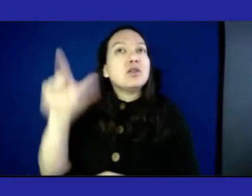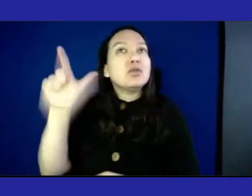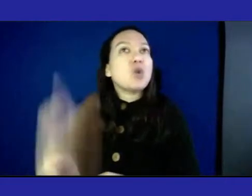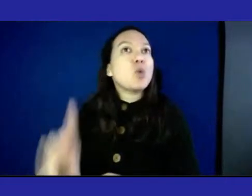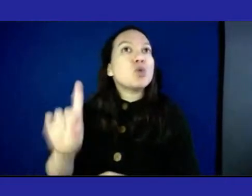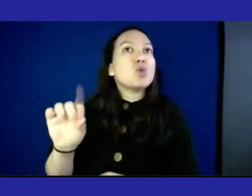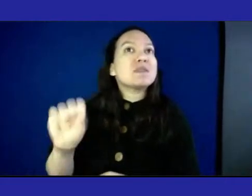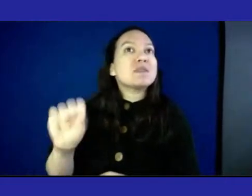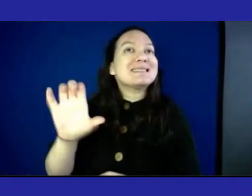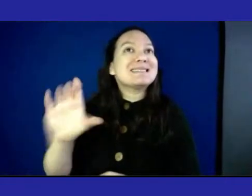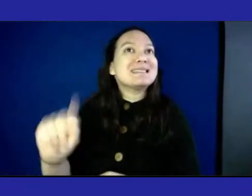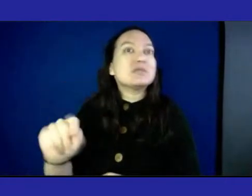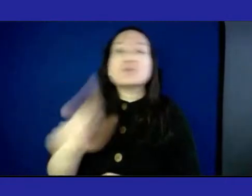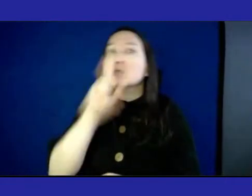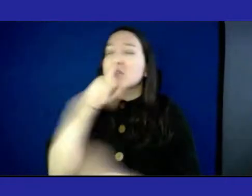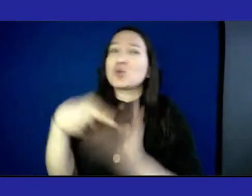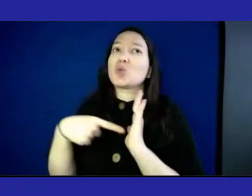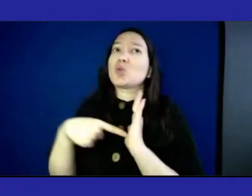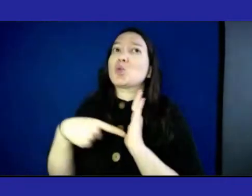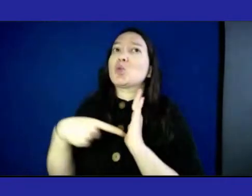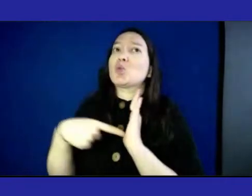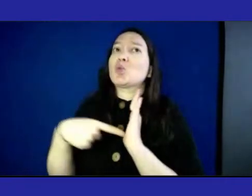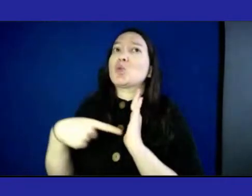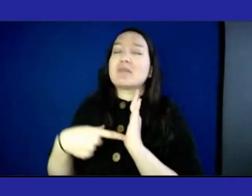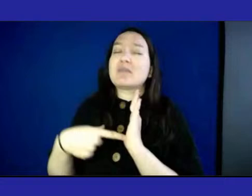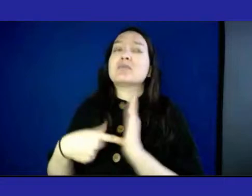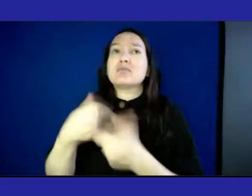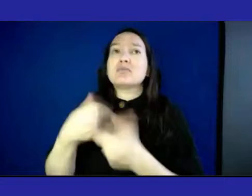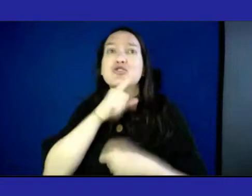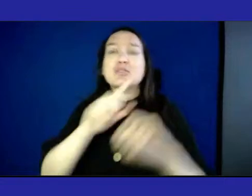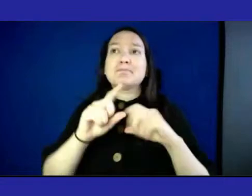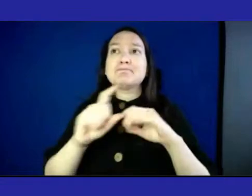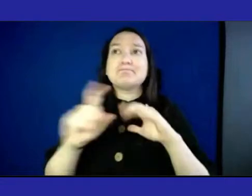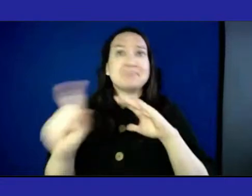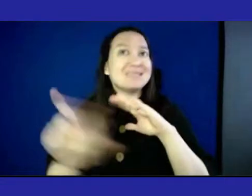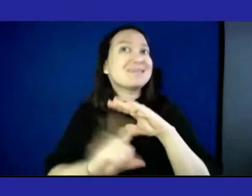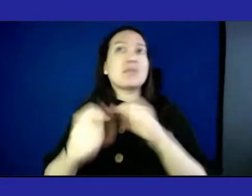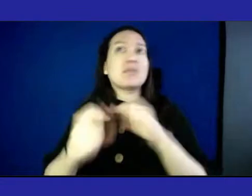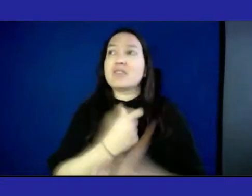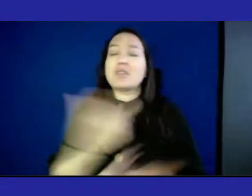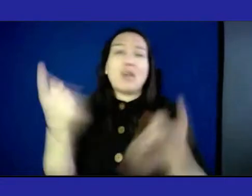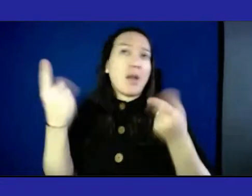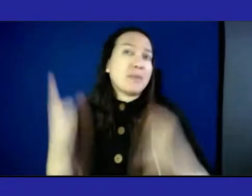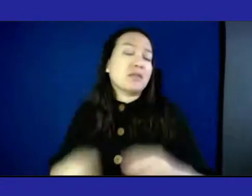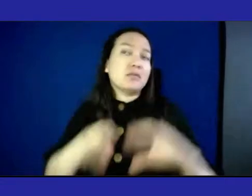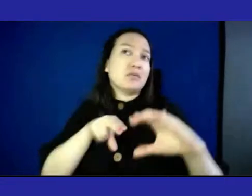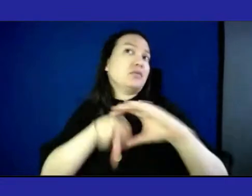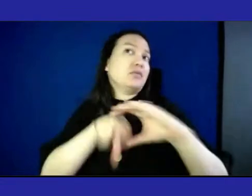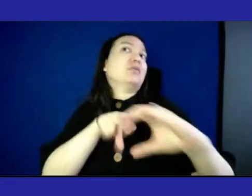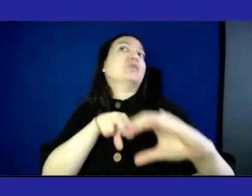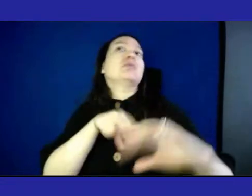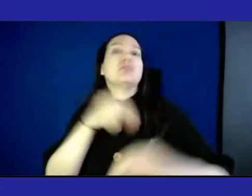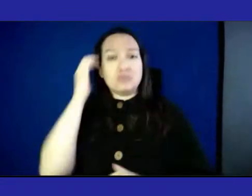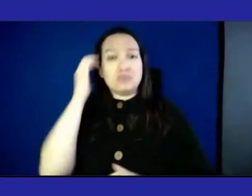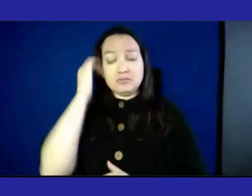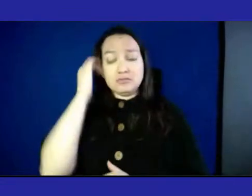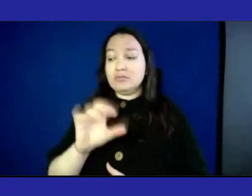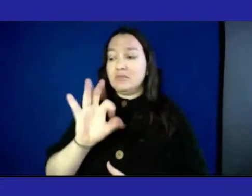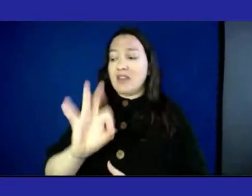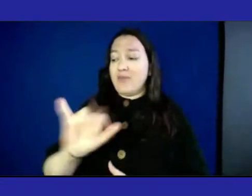due. So they're really, ensuring that these scans are happening. And then towards fiscal year